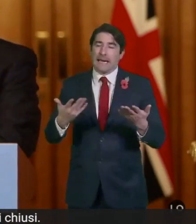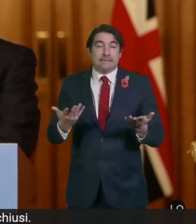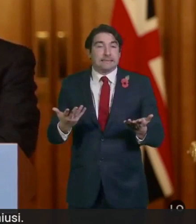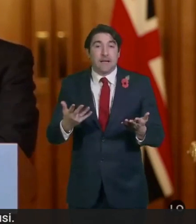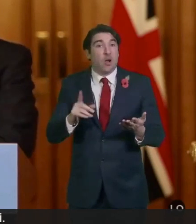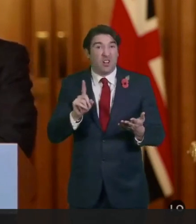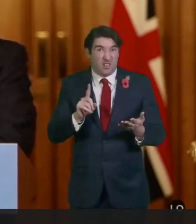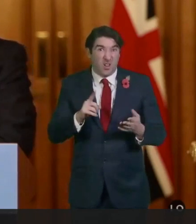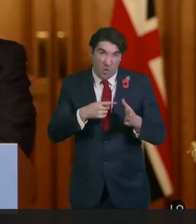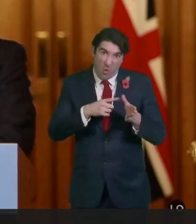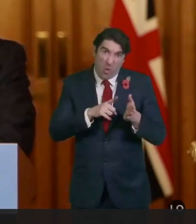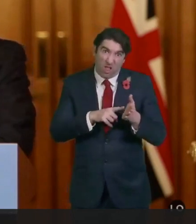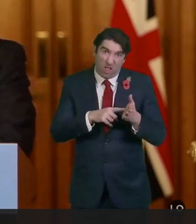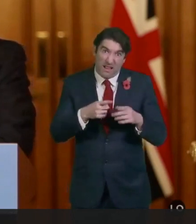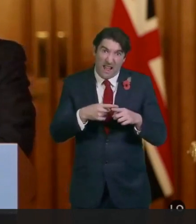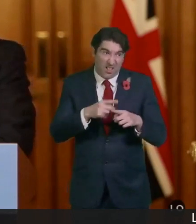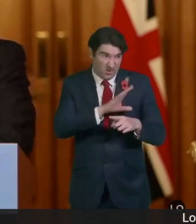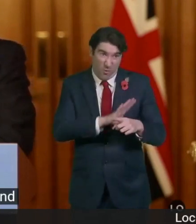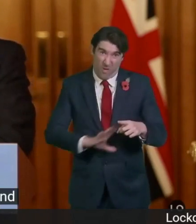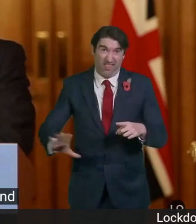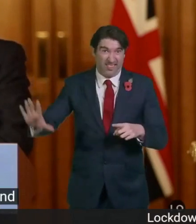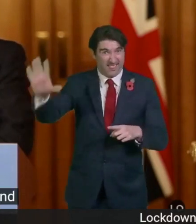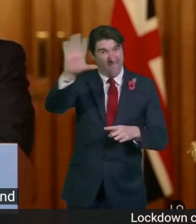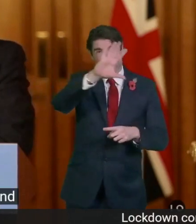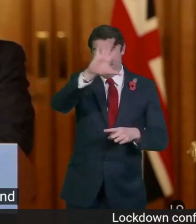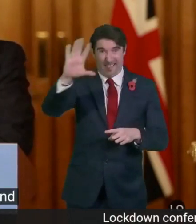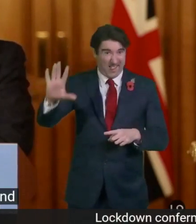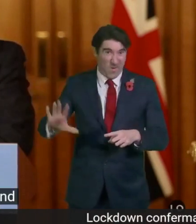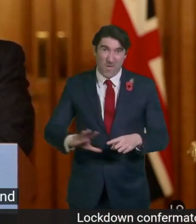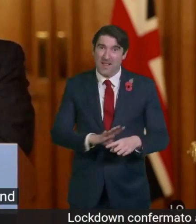and it wasn't coming down fast enough in those